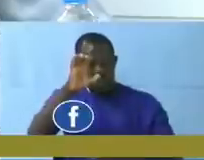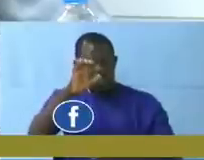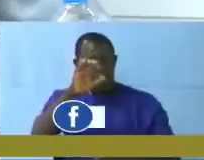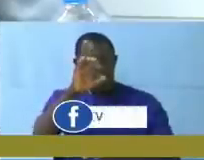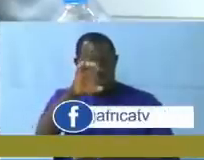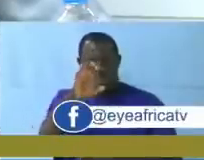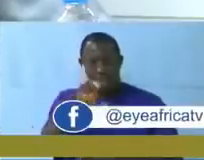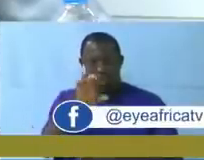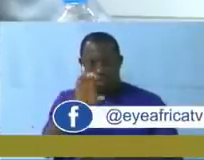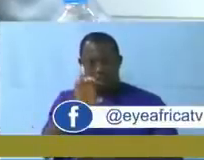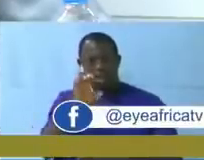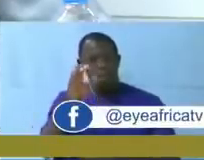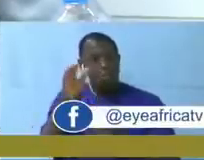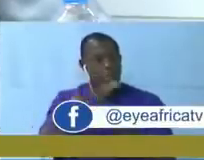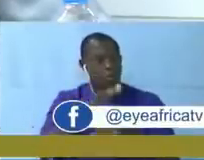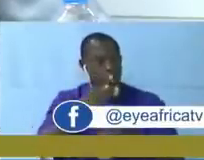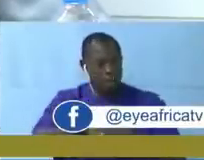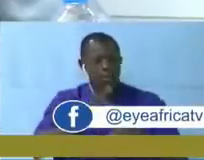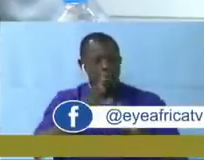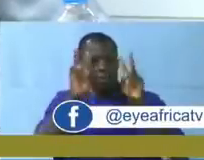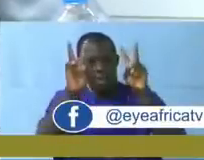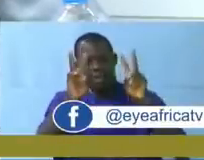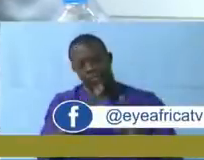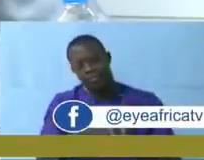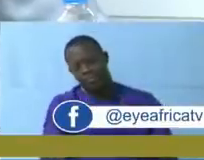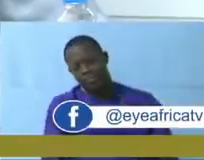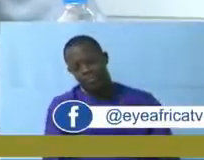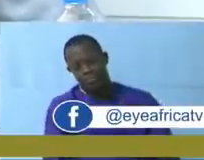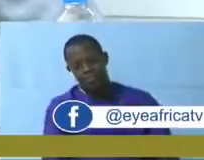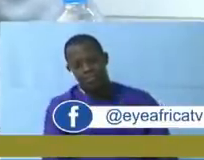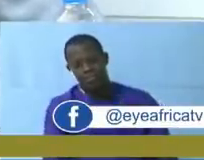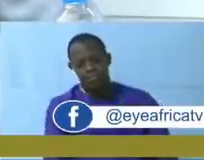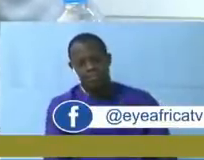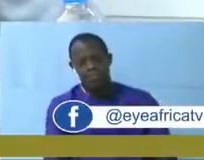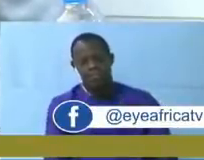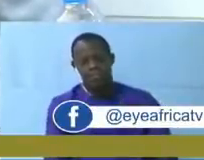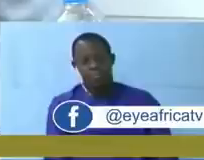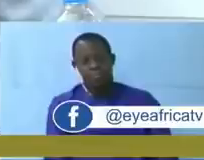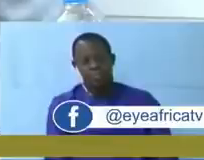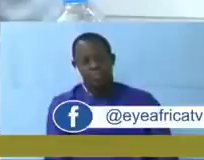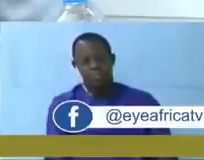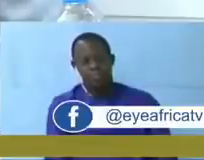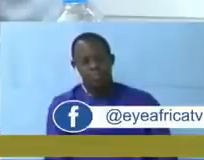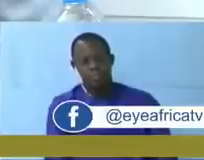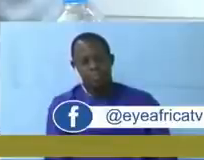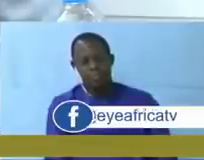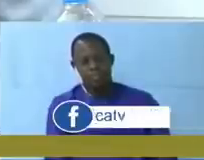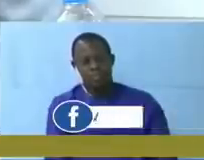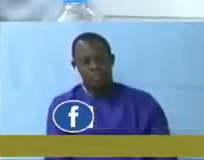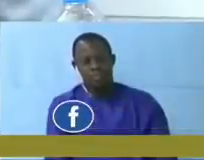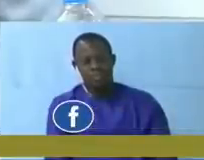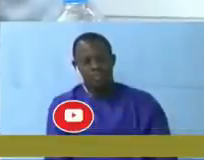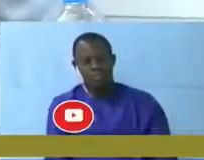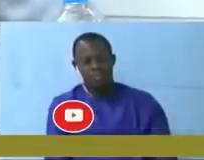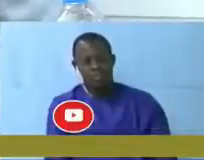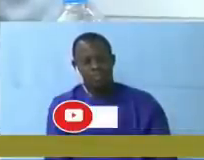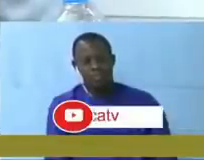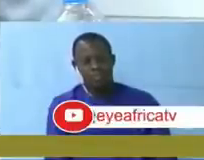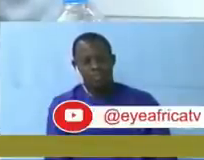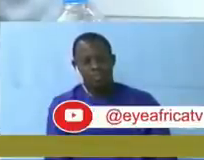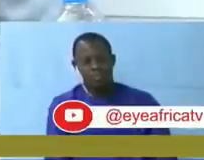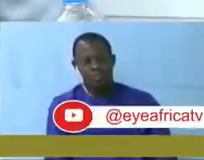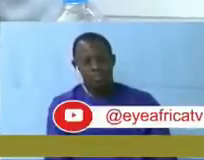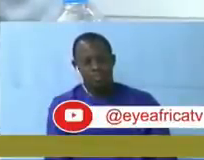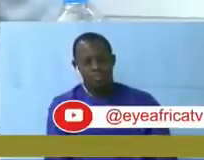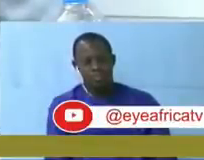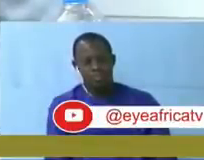moy daldi ci seen ben khat mo xamne ni depona ak degree biñ doon doxé ñu jema